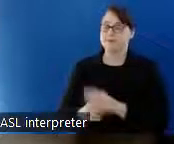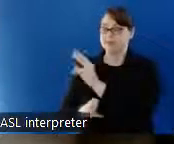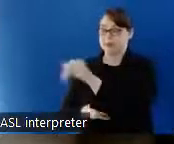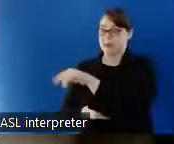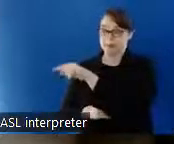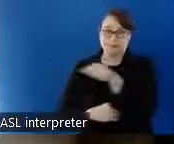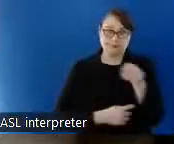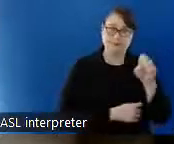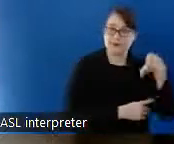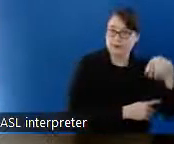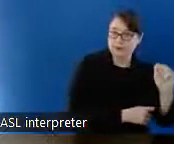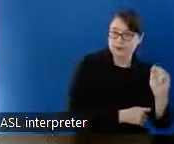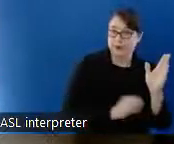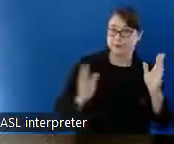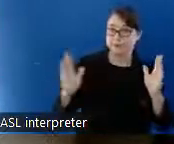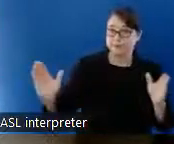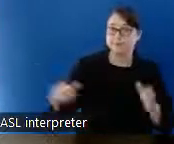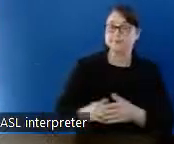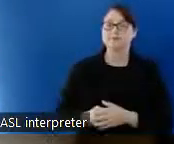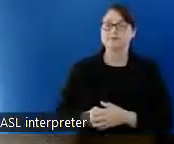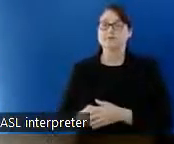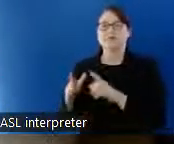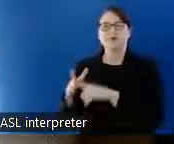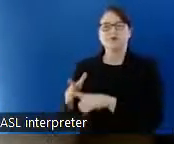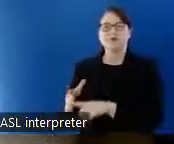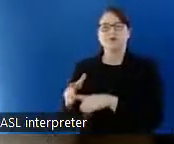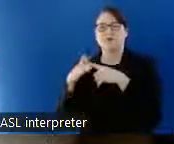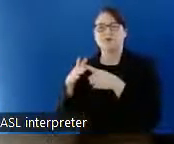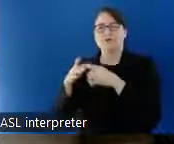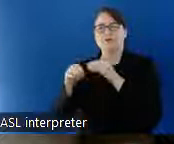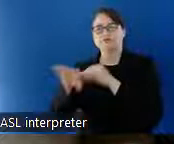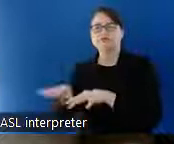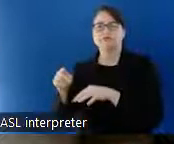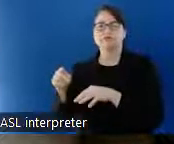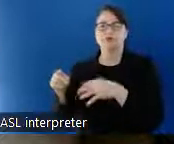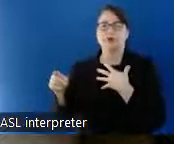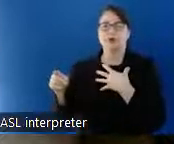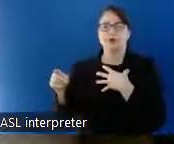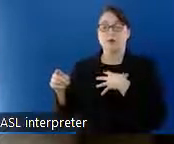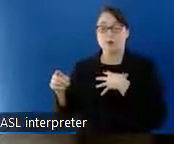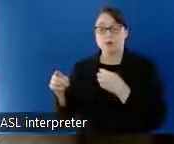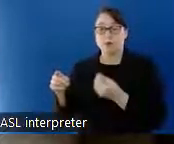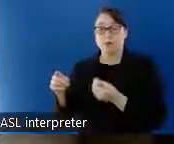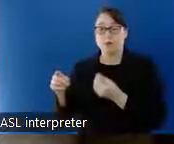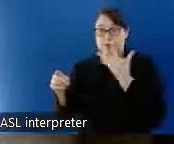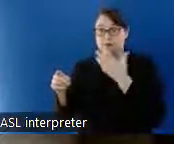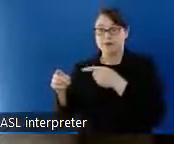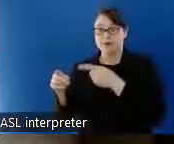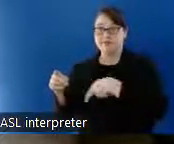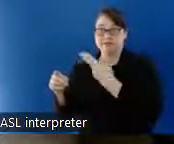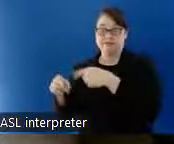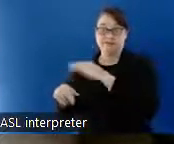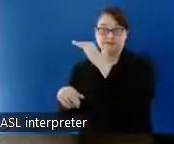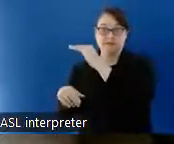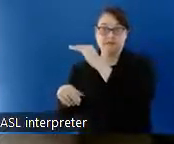the right side. As you can see, in the beginning of the outbreak, the cases reported as white made up the highest percent of cases, whereas over the